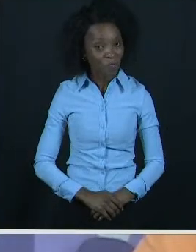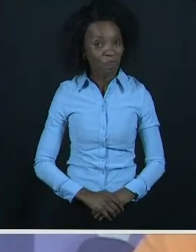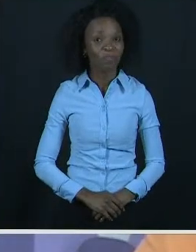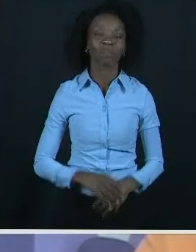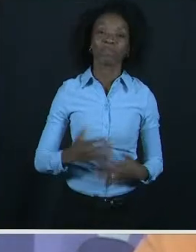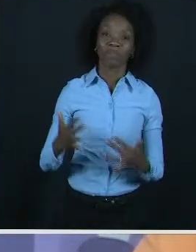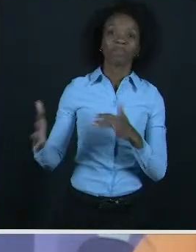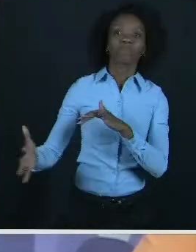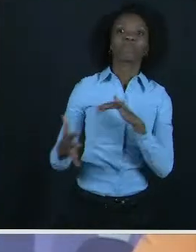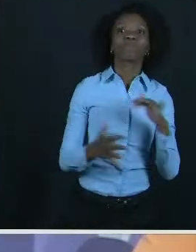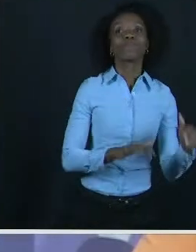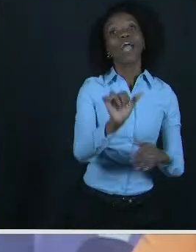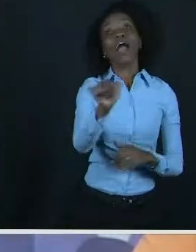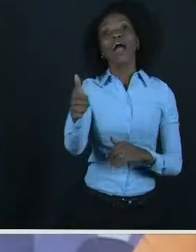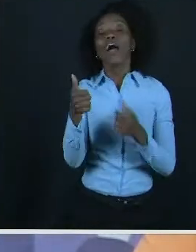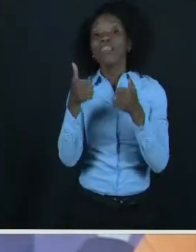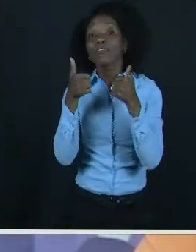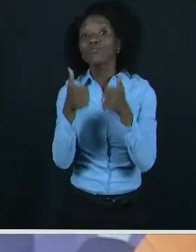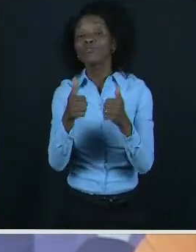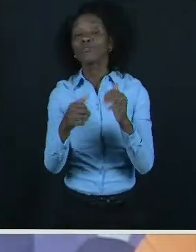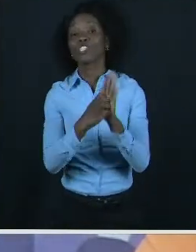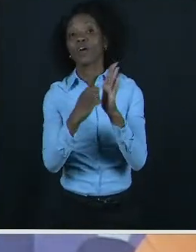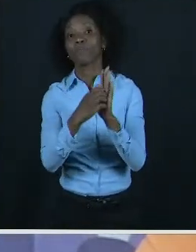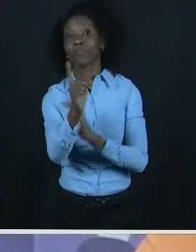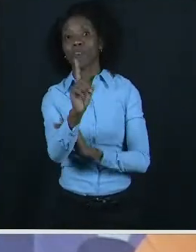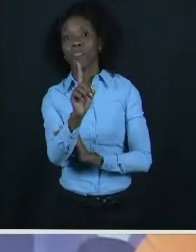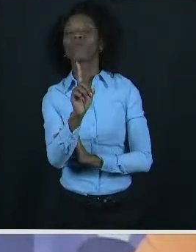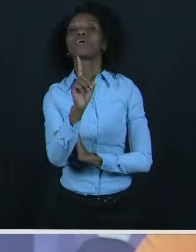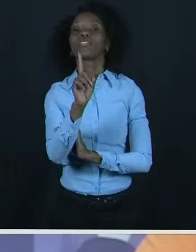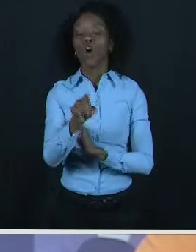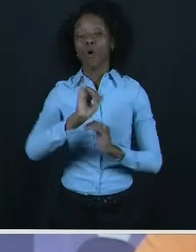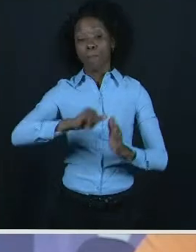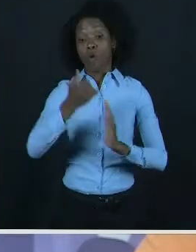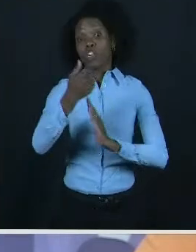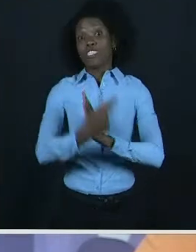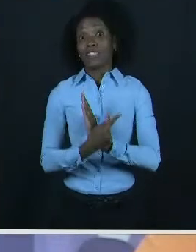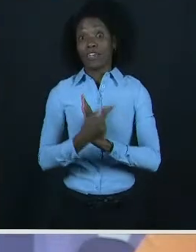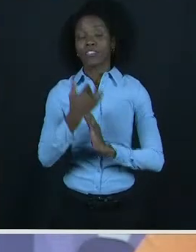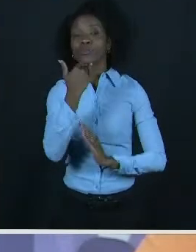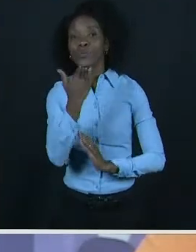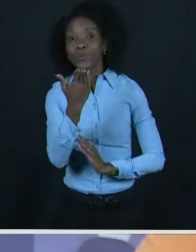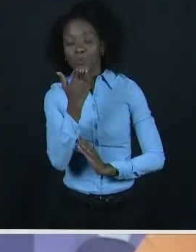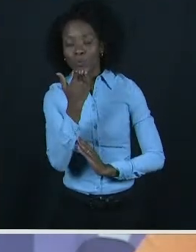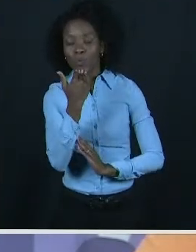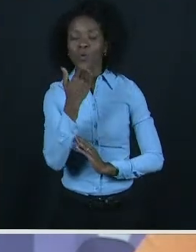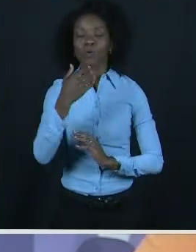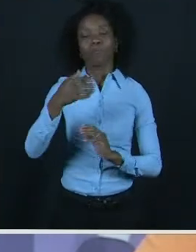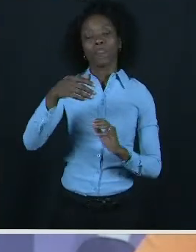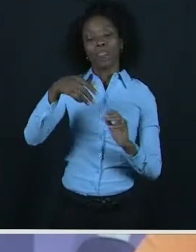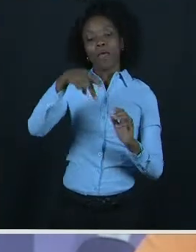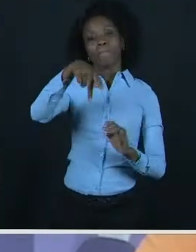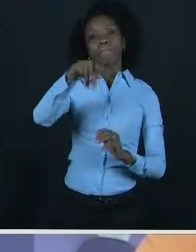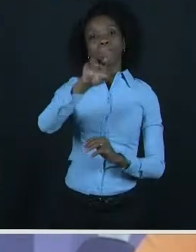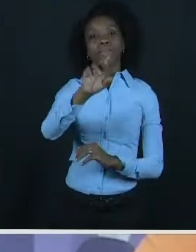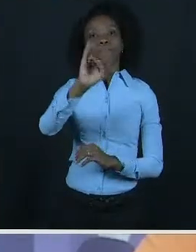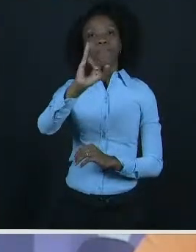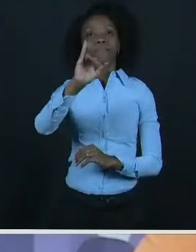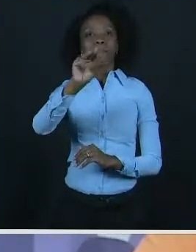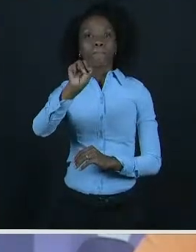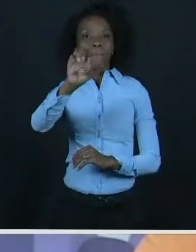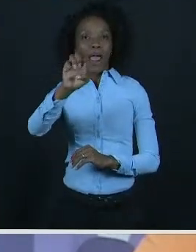Now, a good example of this is the project by Prime Stars, which in collaboration with government focuses